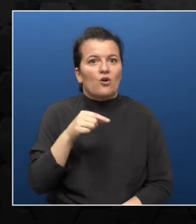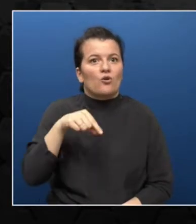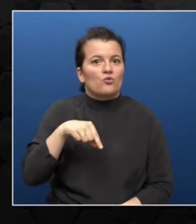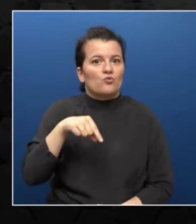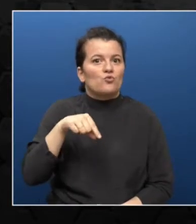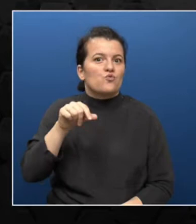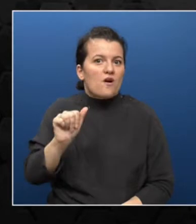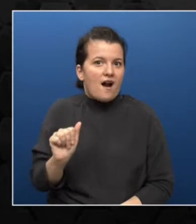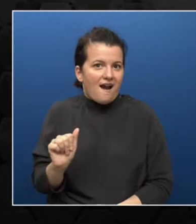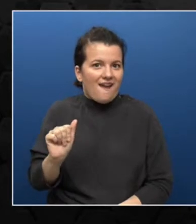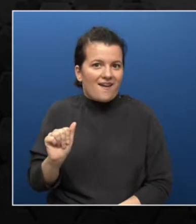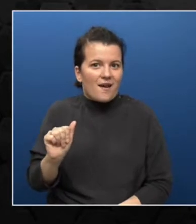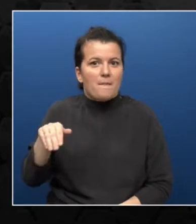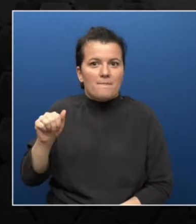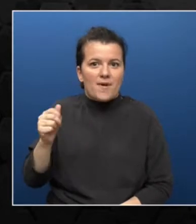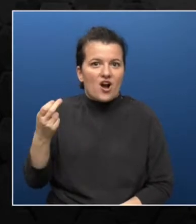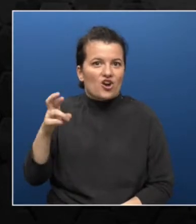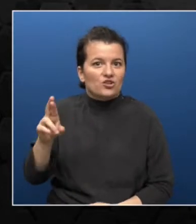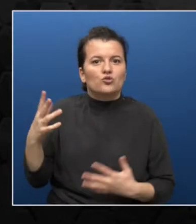applications.